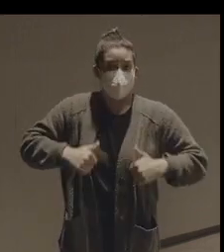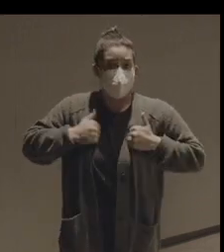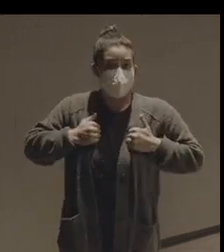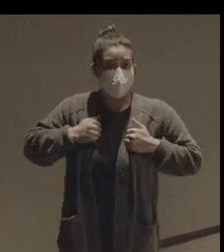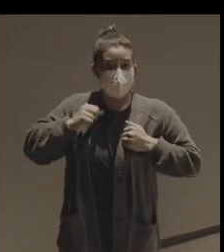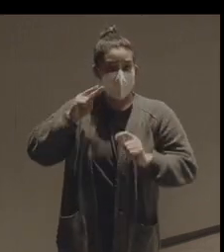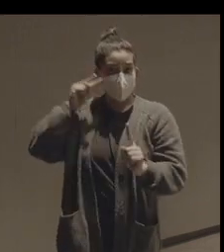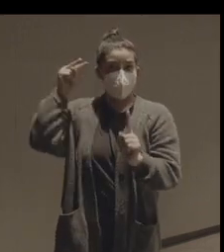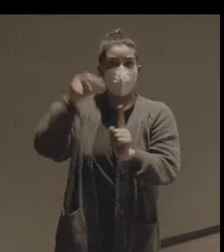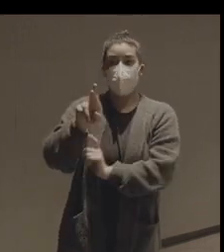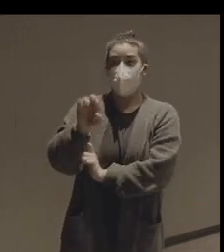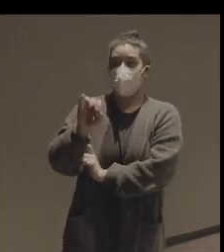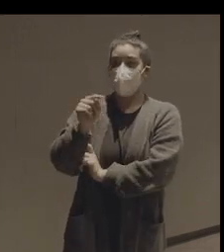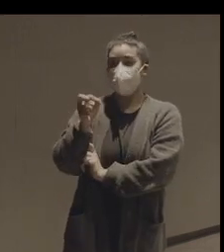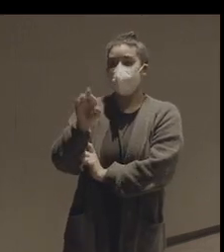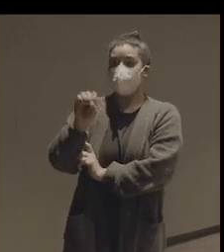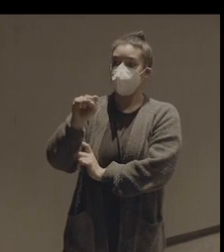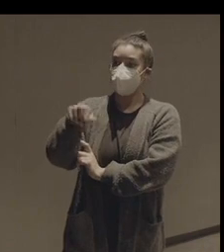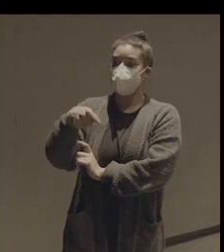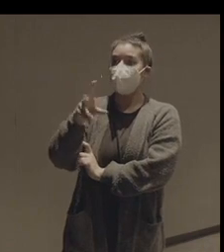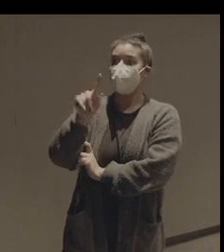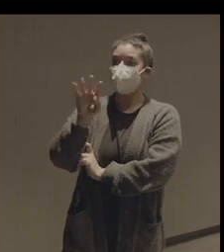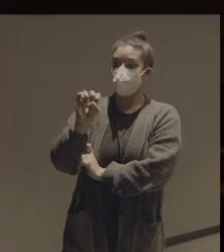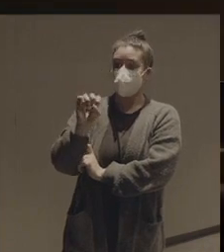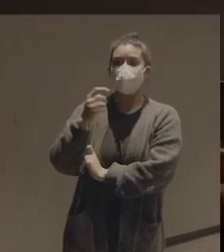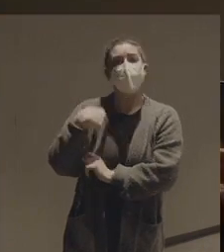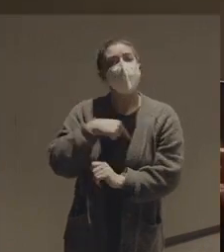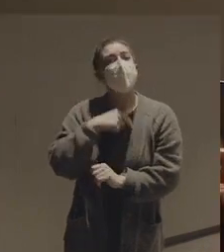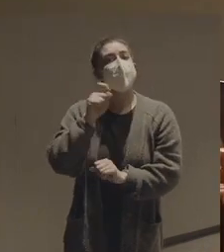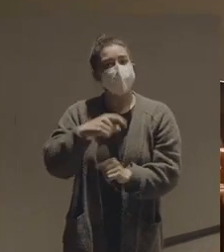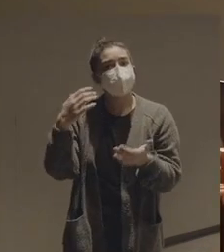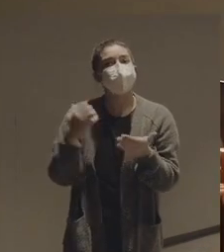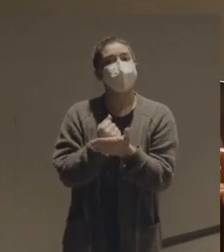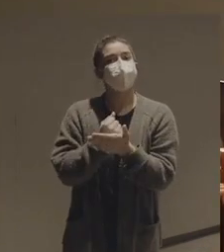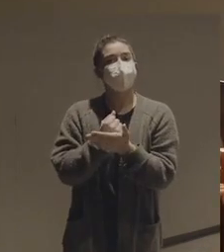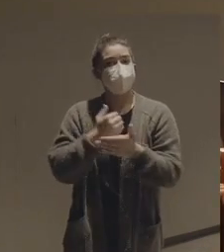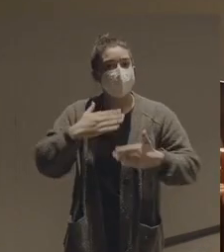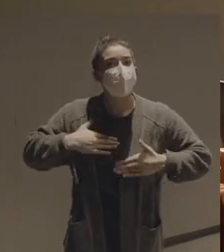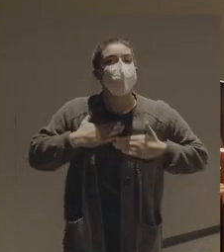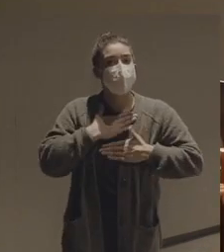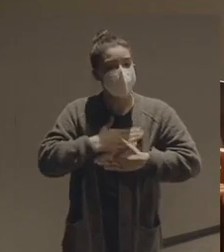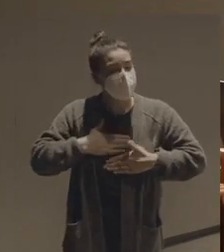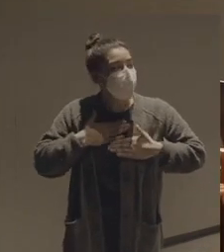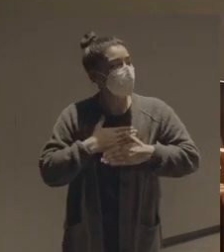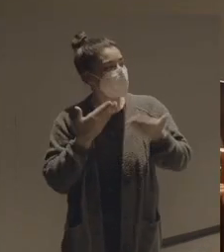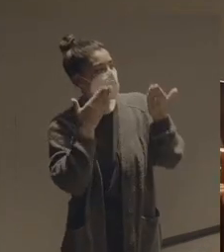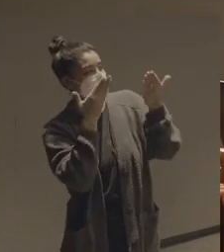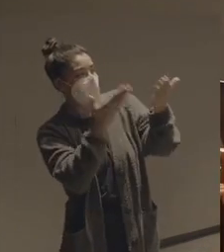and ambition. So please, if anybody has any questions,